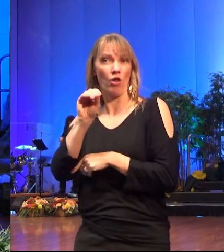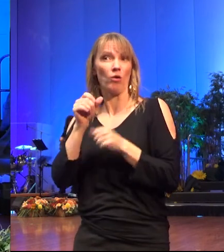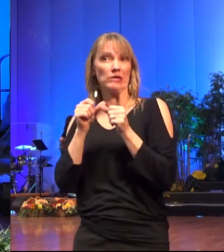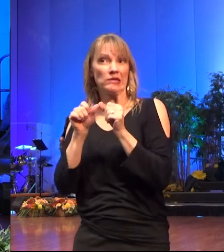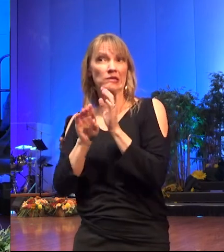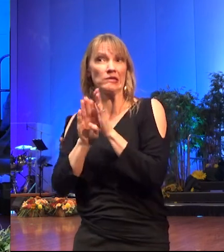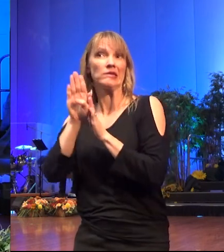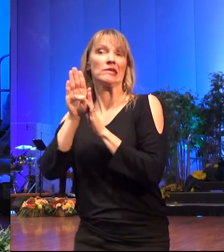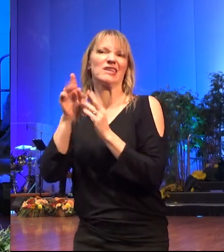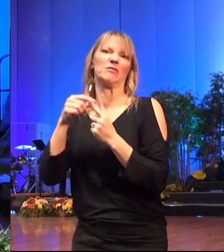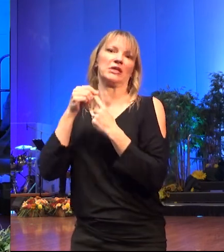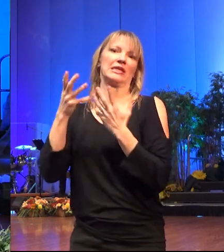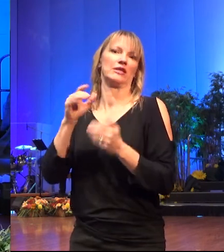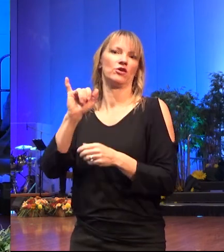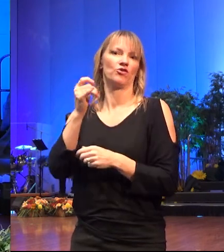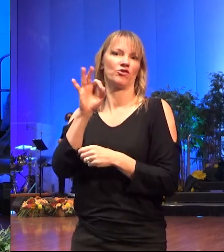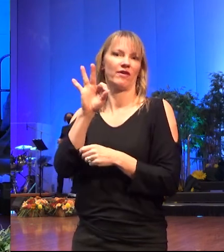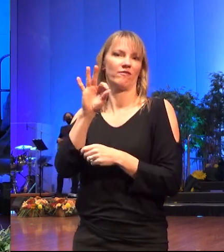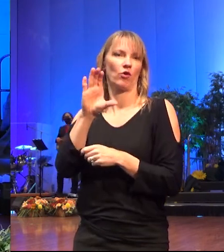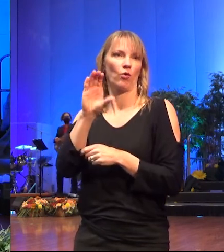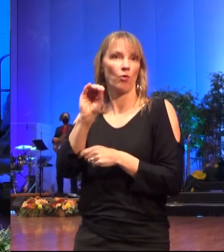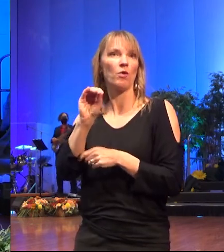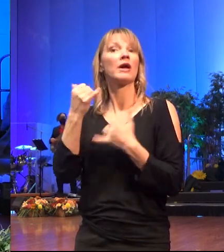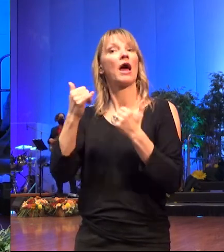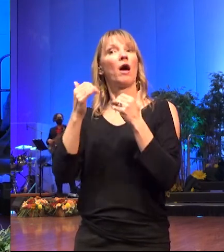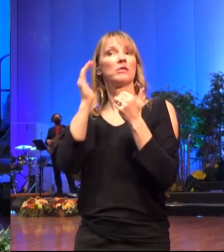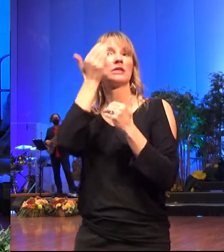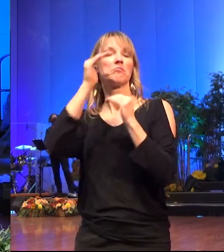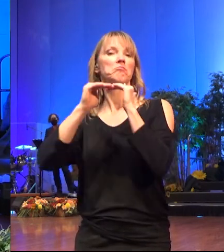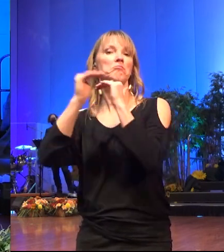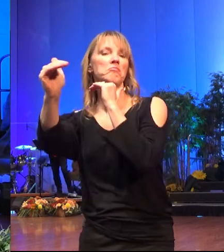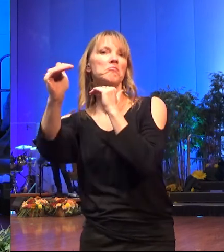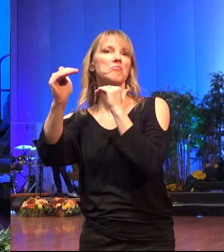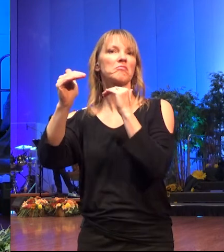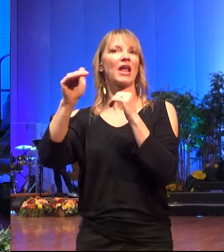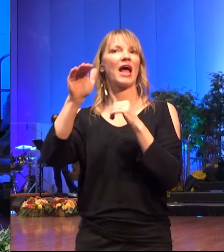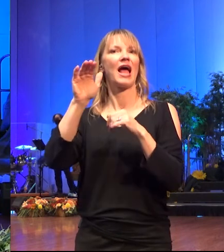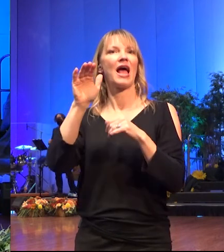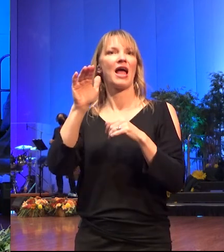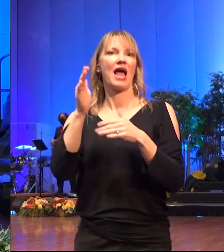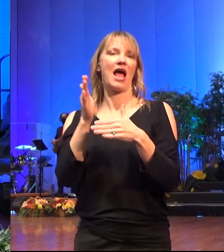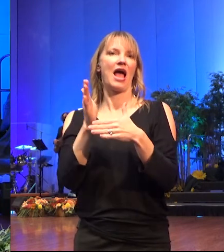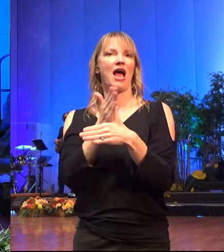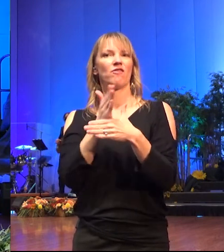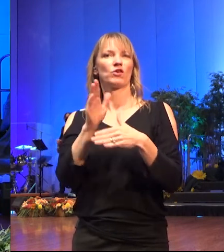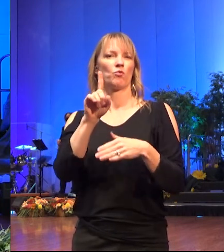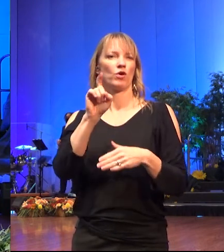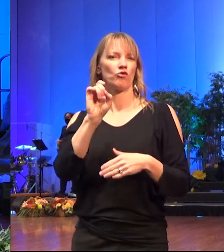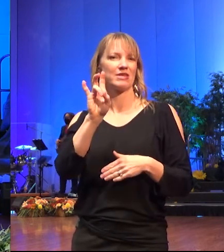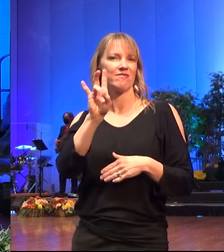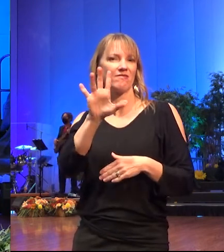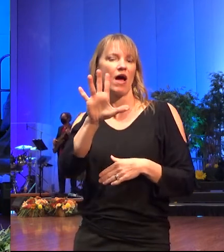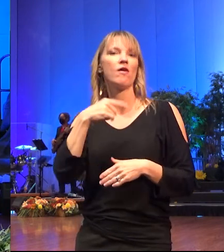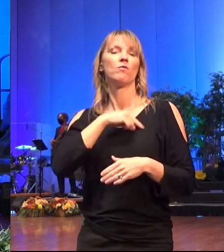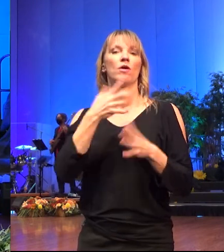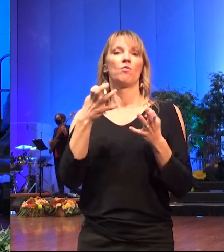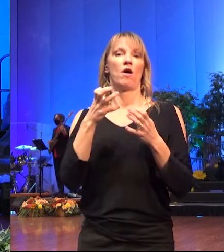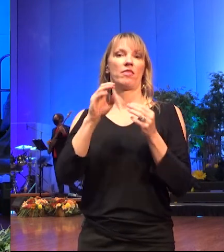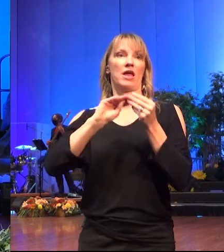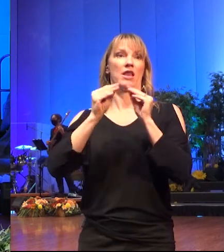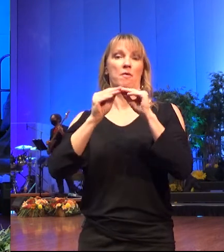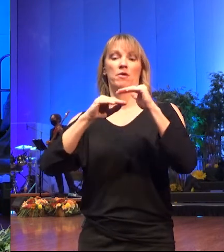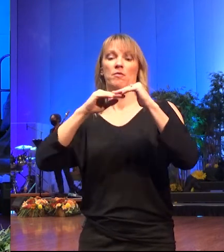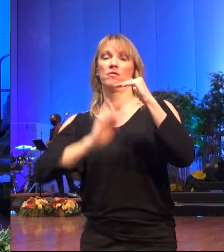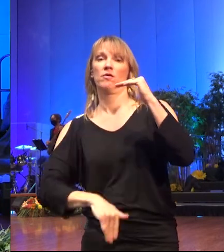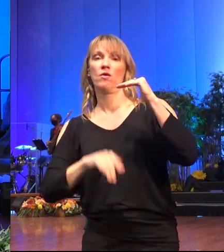in particular here in Jefferson County, and they seem to be stabilized. They're about an average caseload of about 175 or so right now. We want to get the